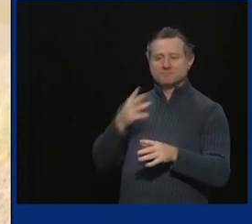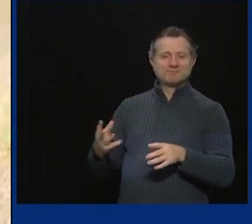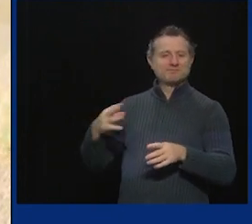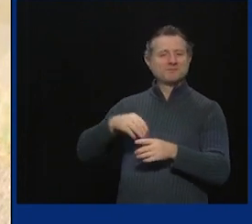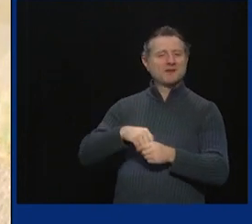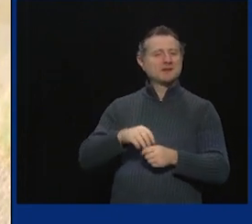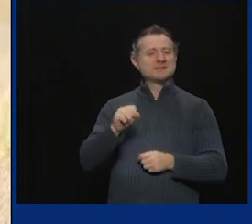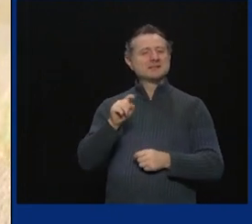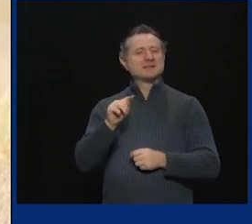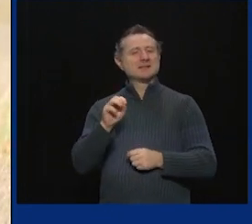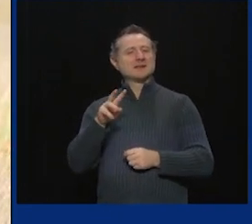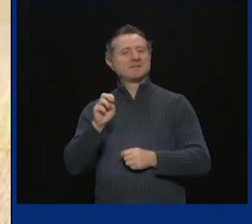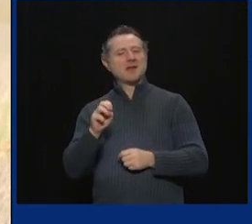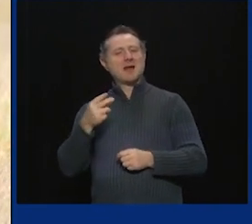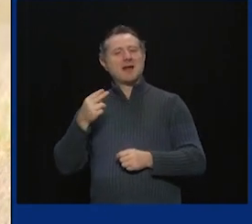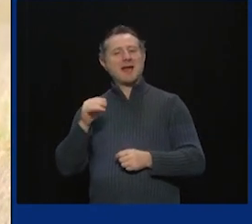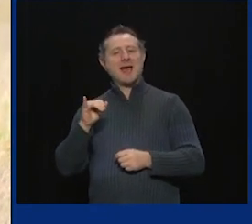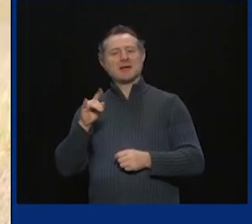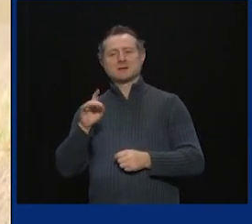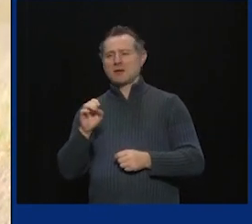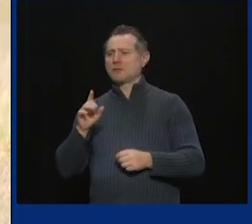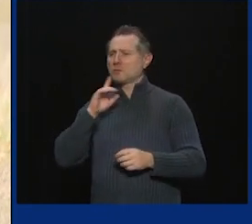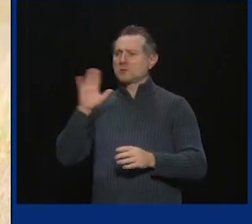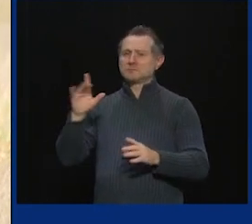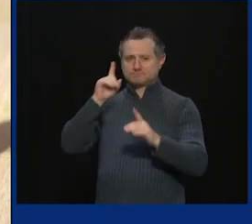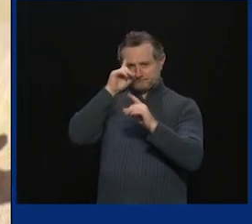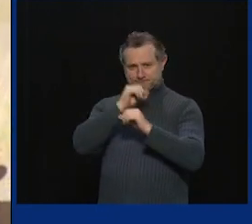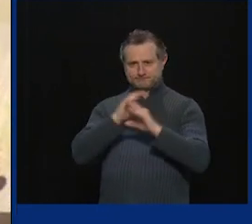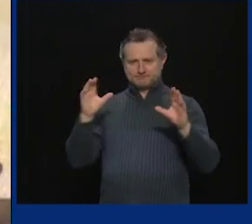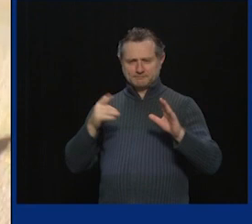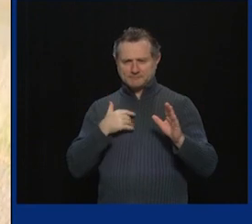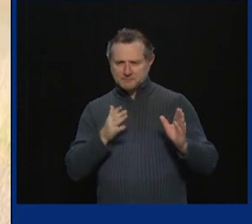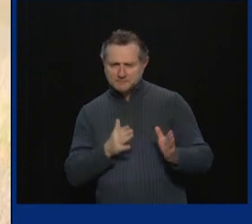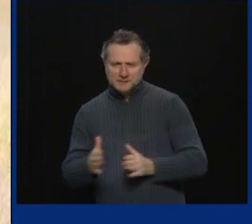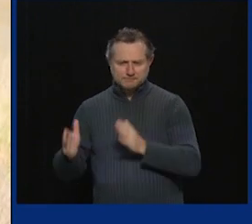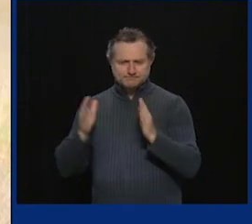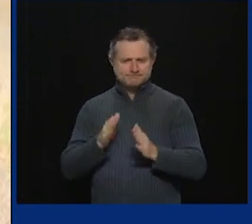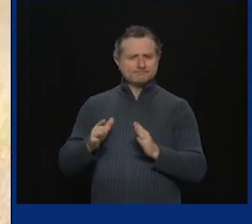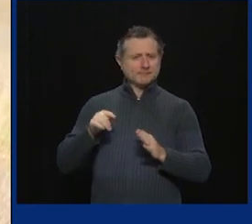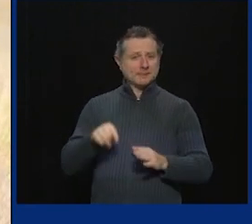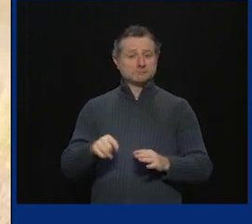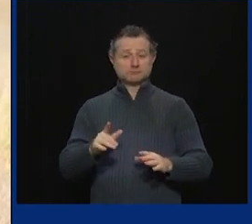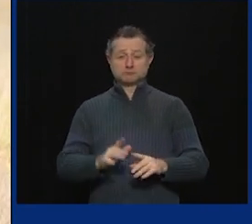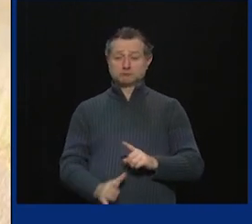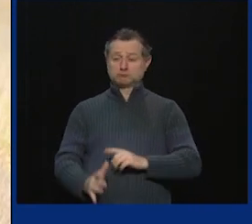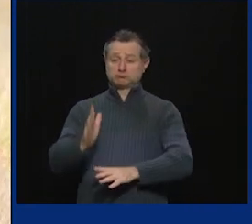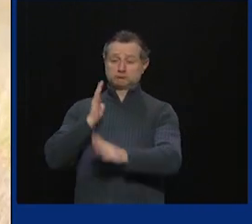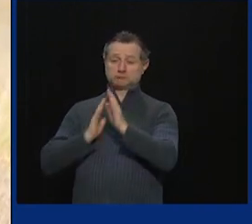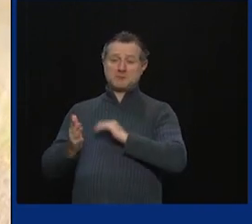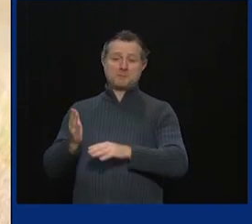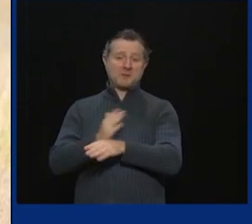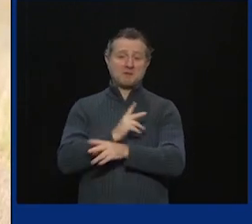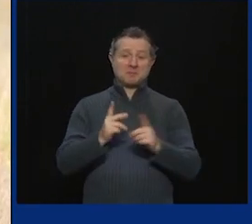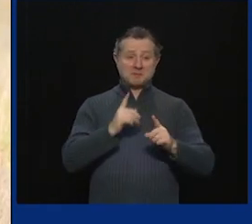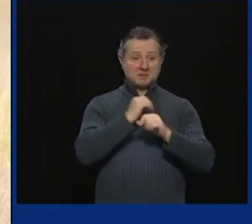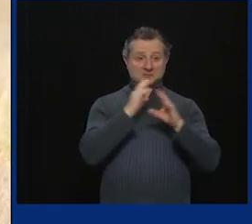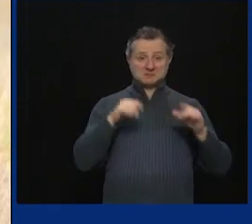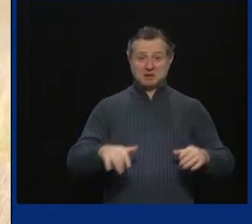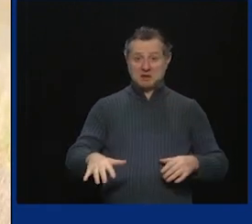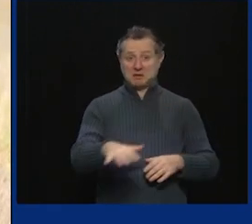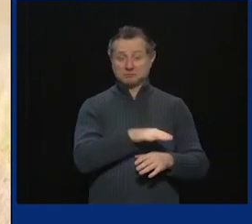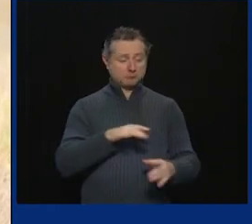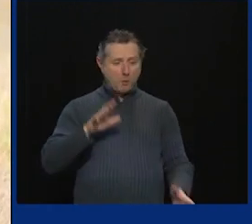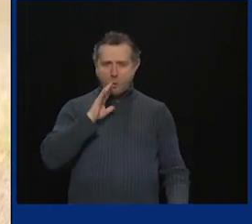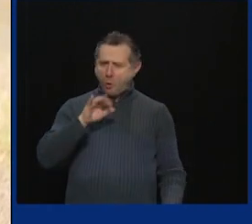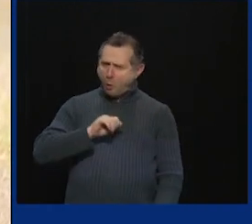this long before anybody could have imagined that this field could be transformed into the leader of the clean energy revolution, and many